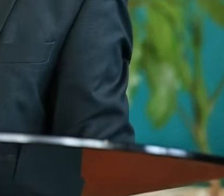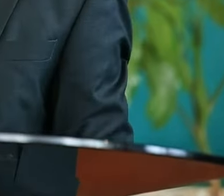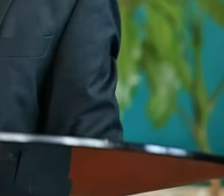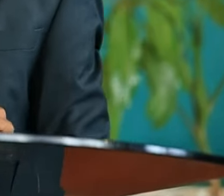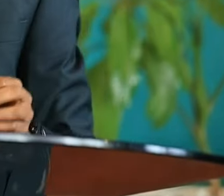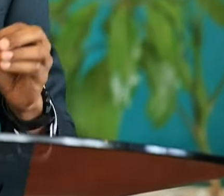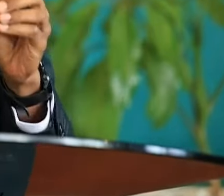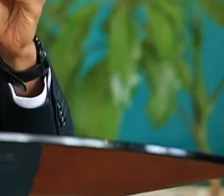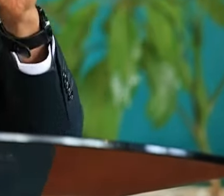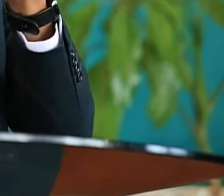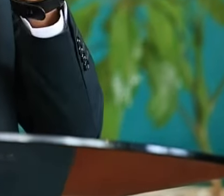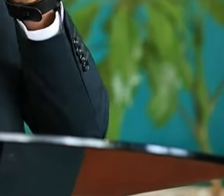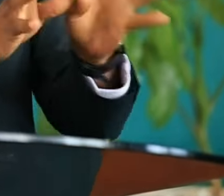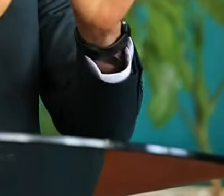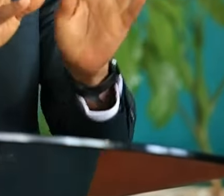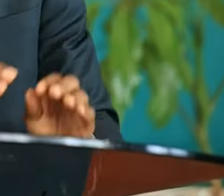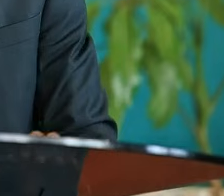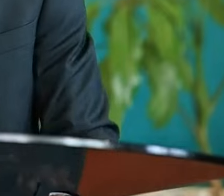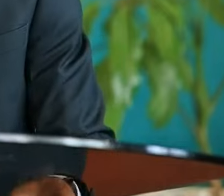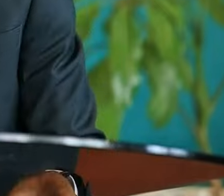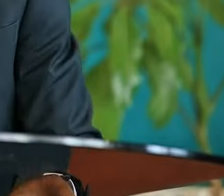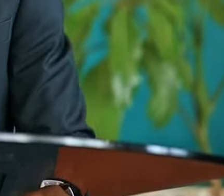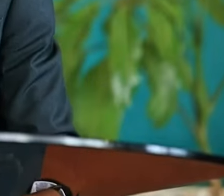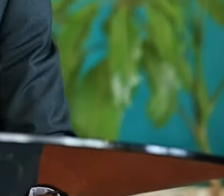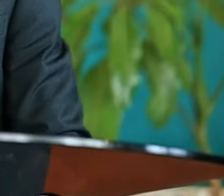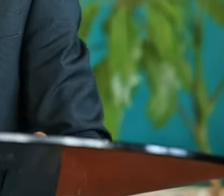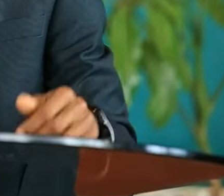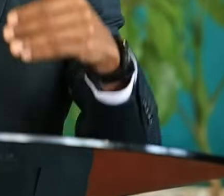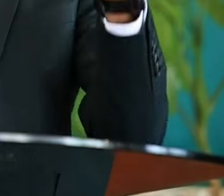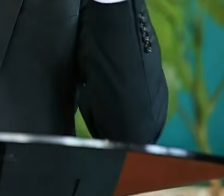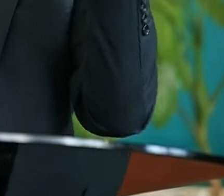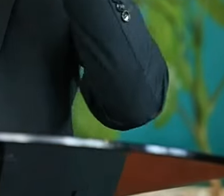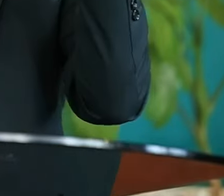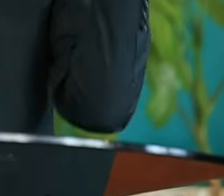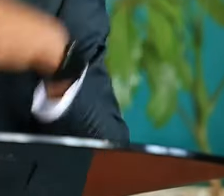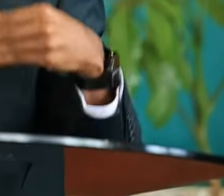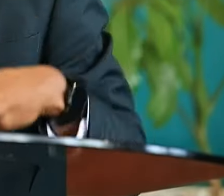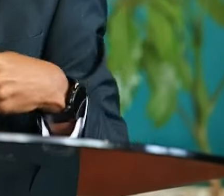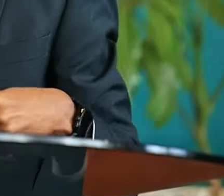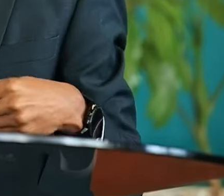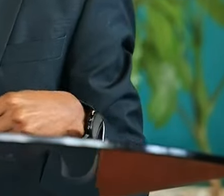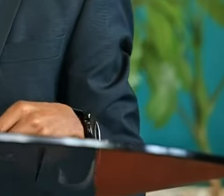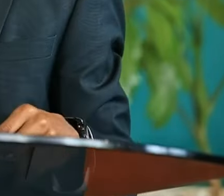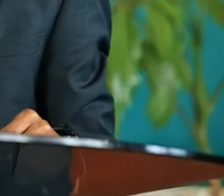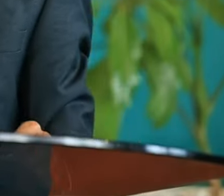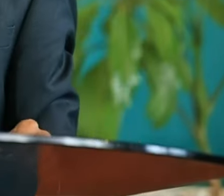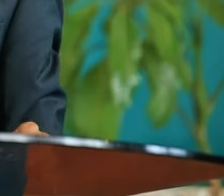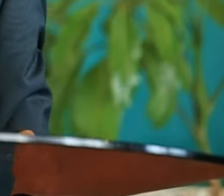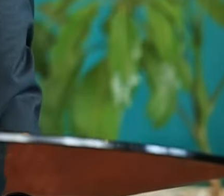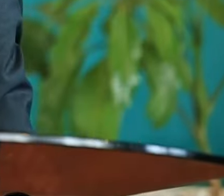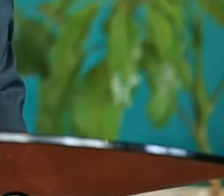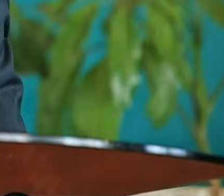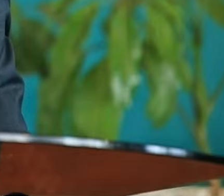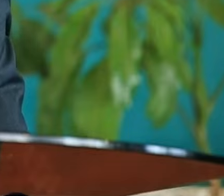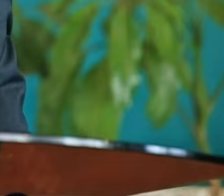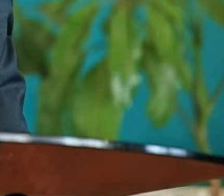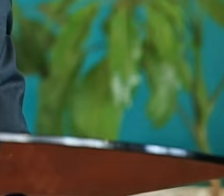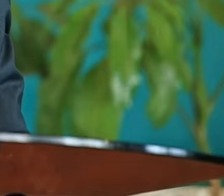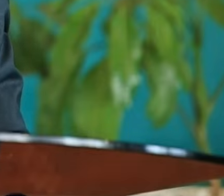our families, and difficult times. And therefore, we cannot be home in this